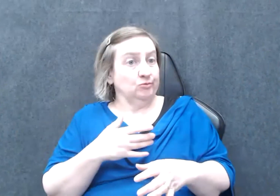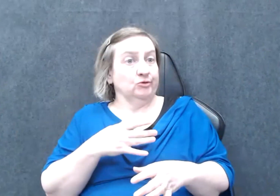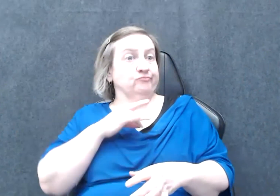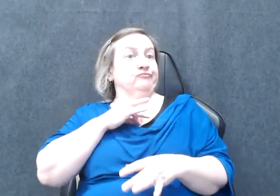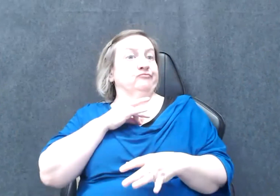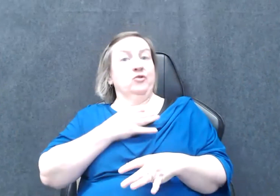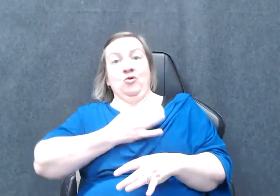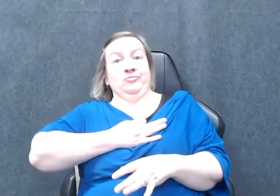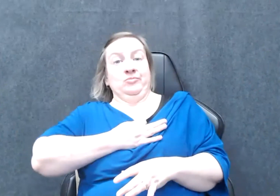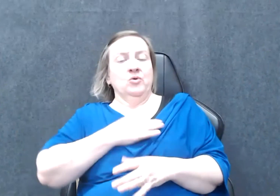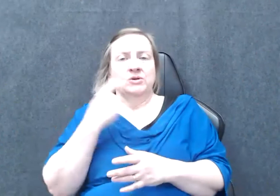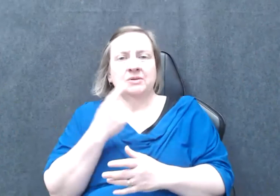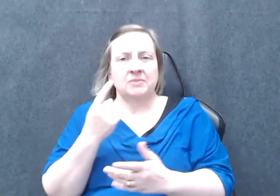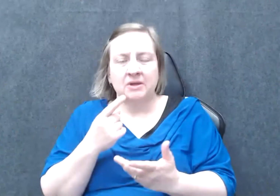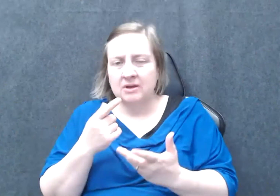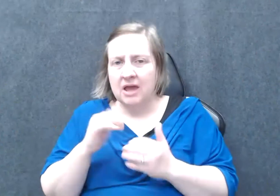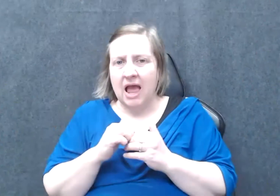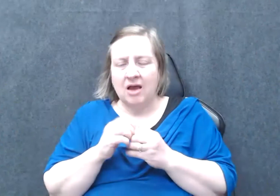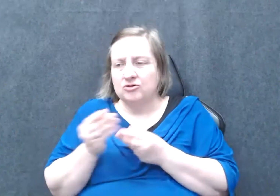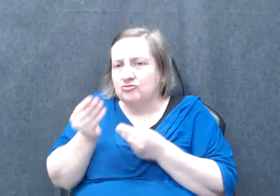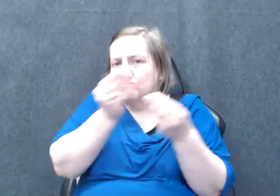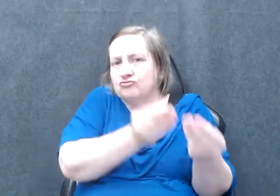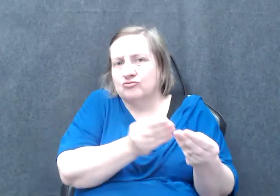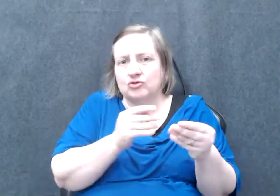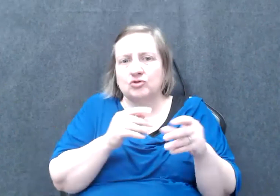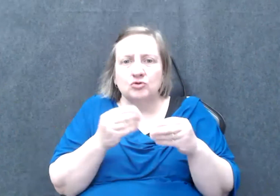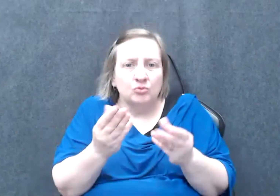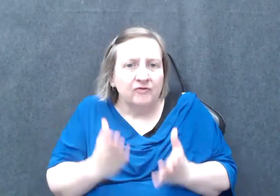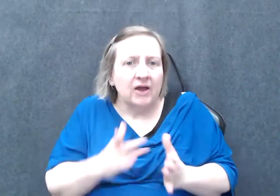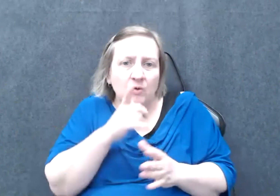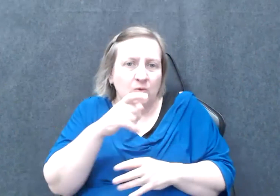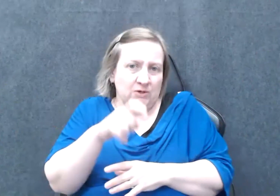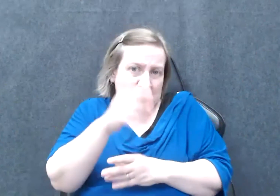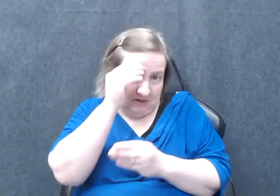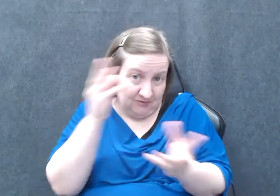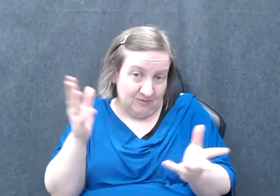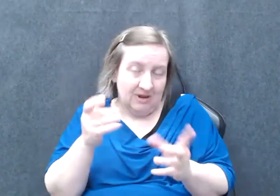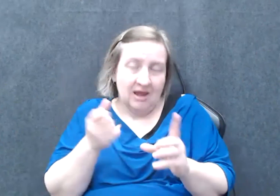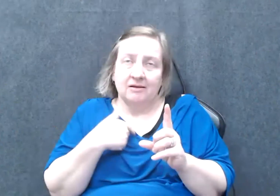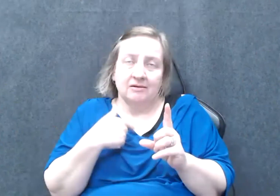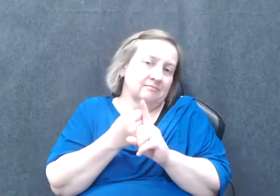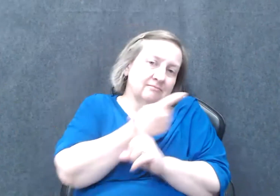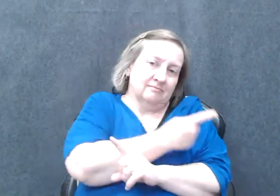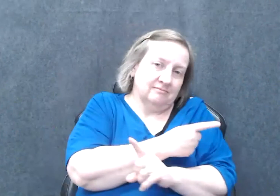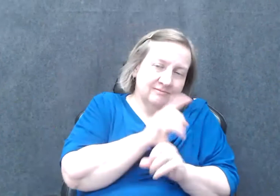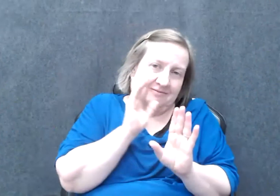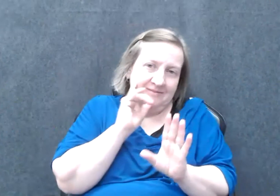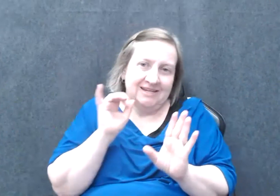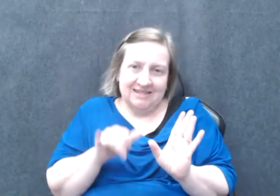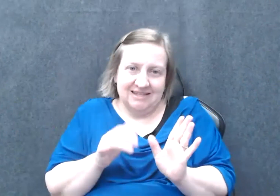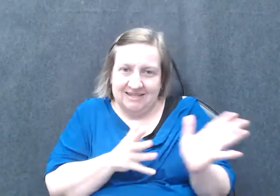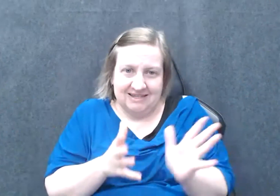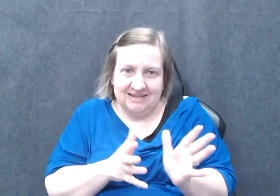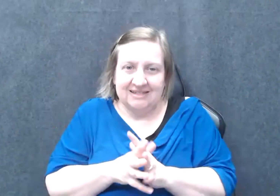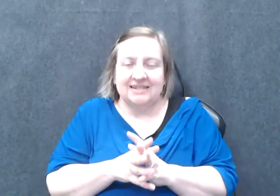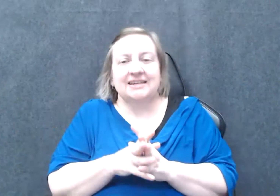that access to the providers who need this information? So anyway, I digress because No, this is why I can passionate